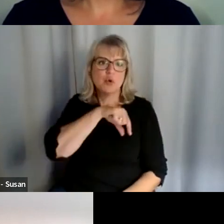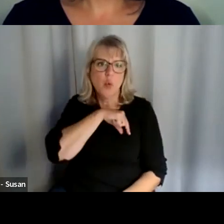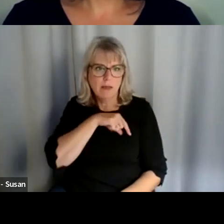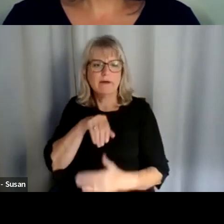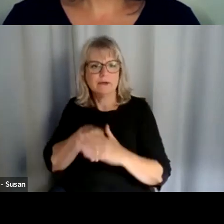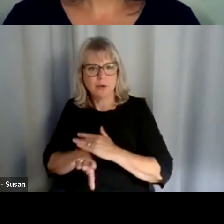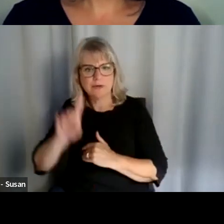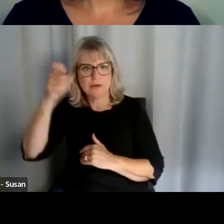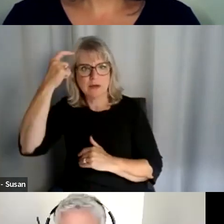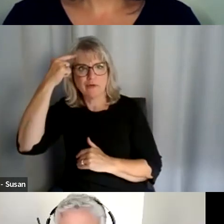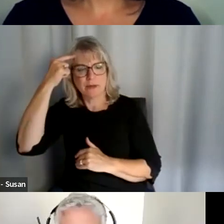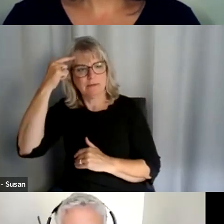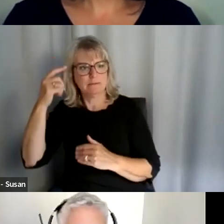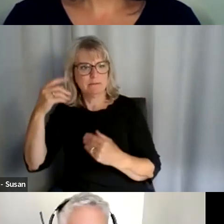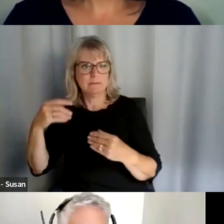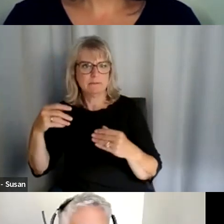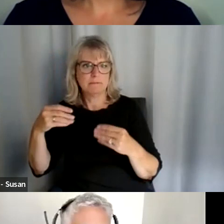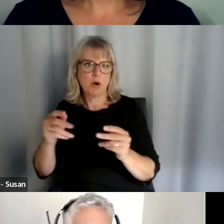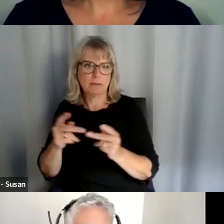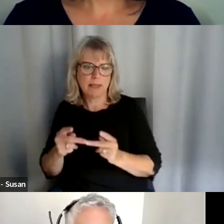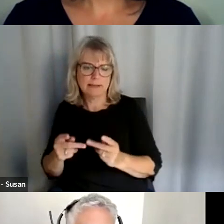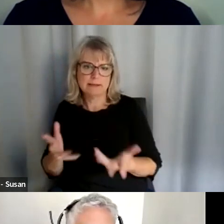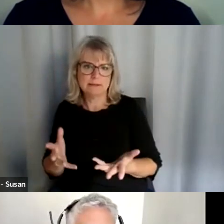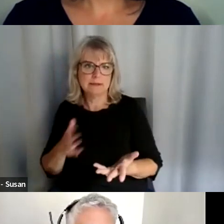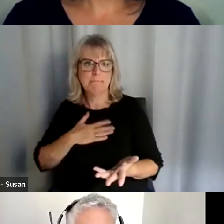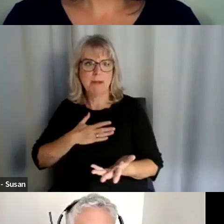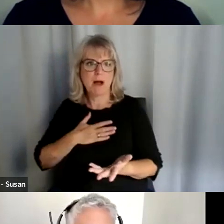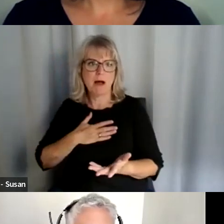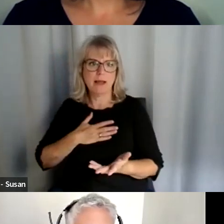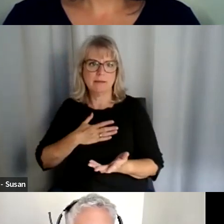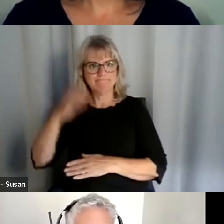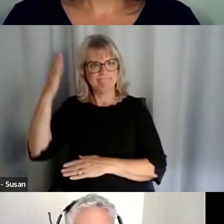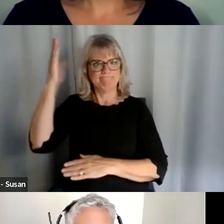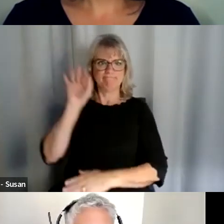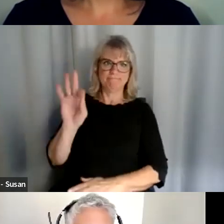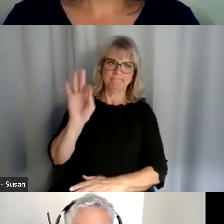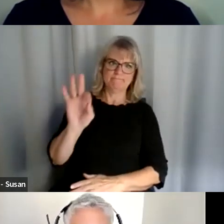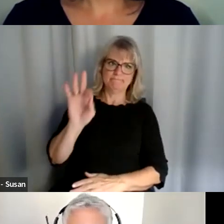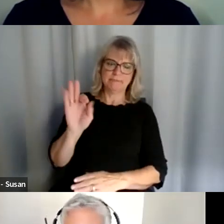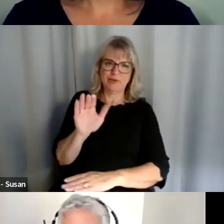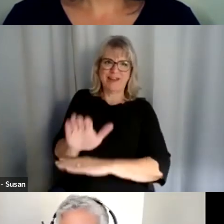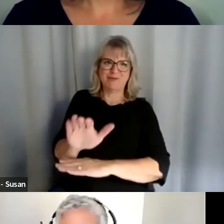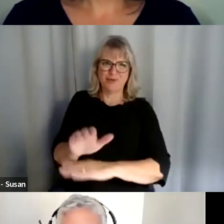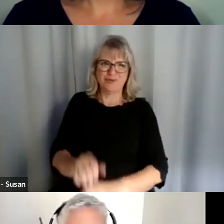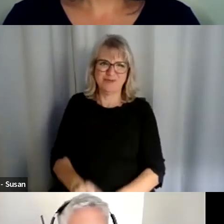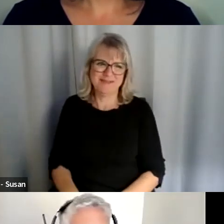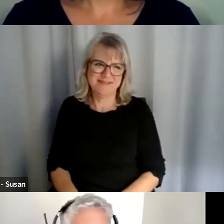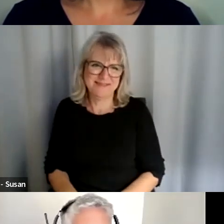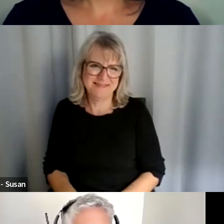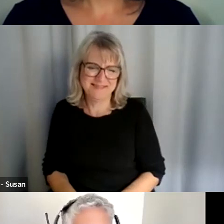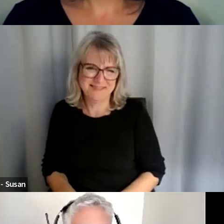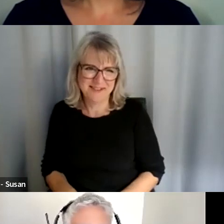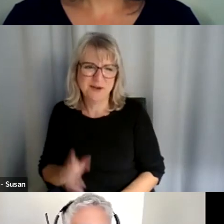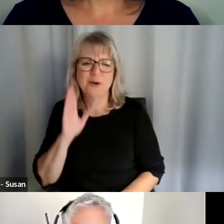government marketplace. So that's my soapbox for the afternoon. Thank you, Richard. Well, we do